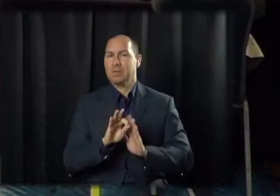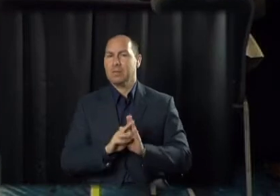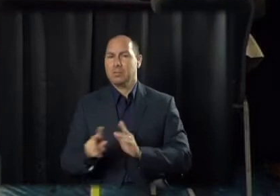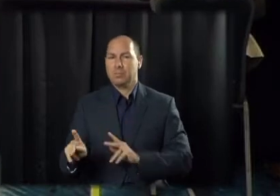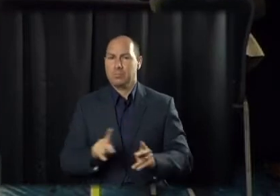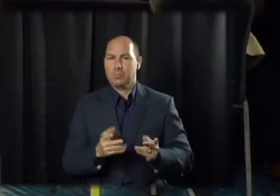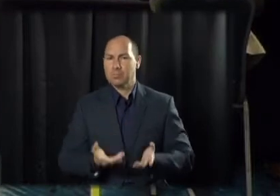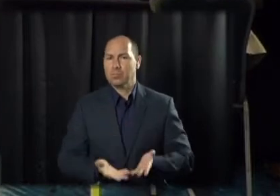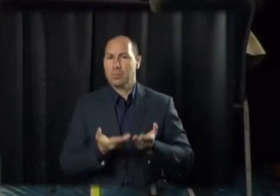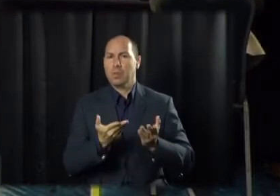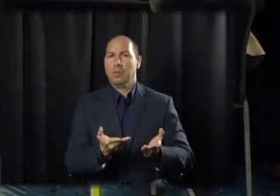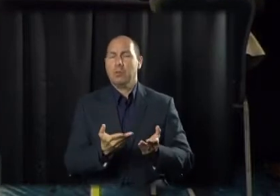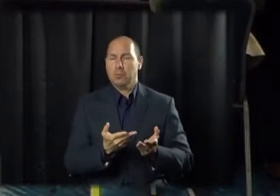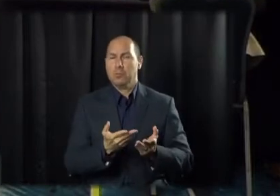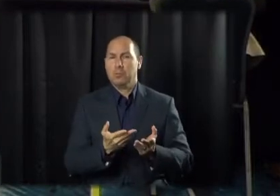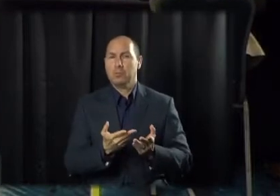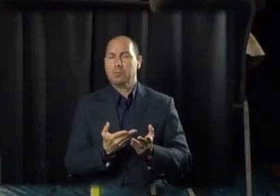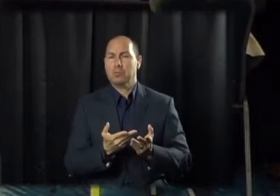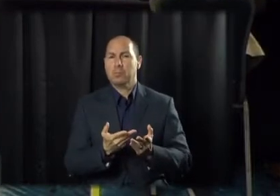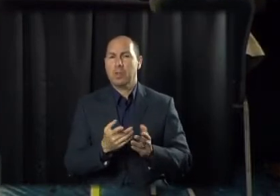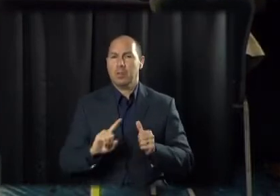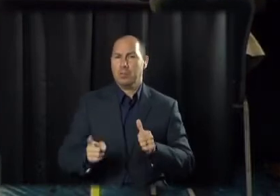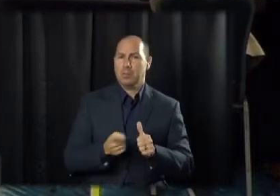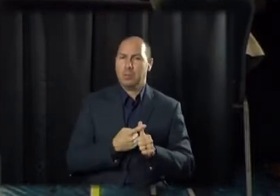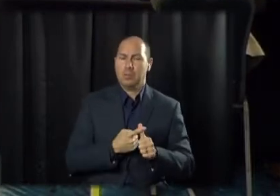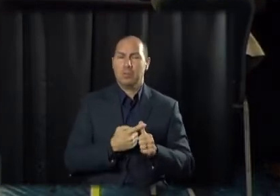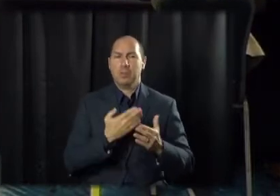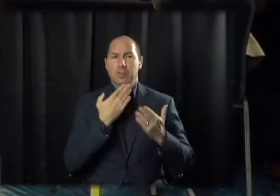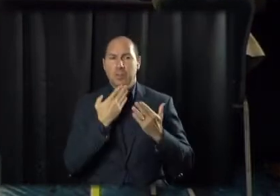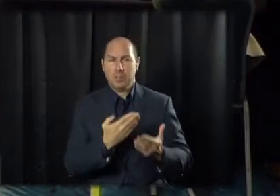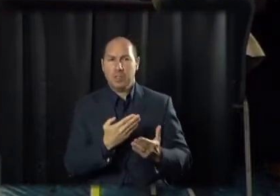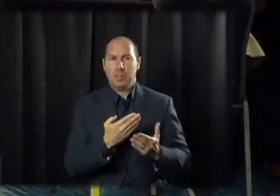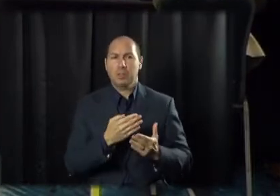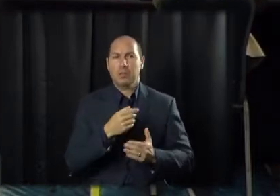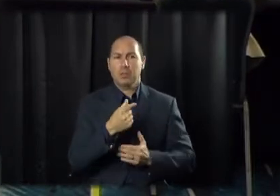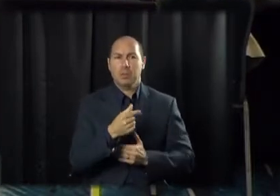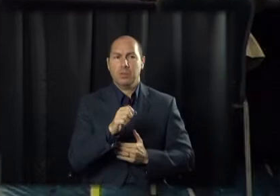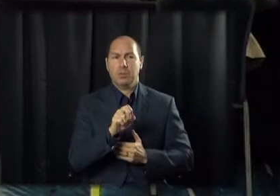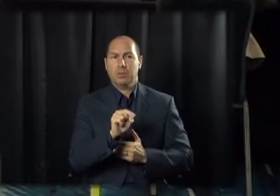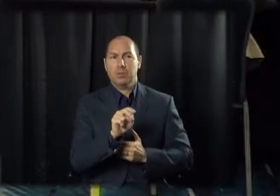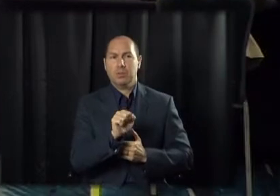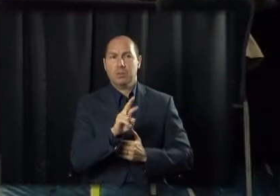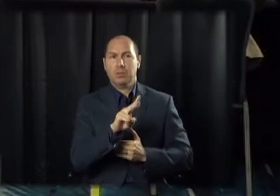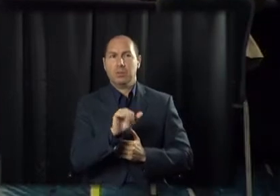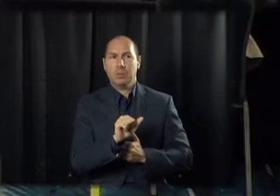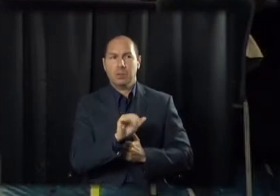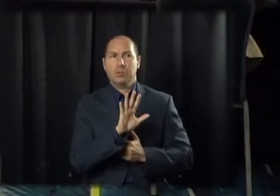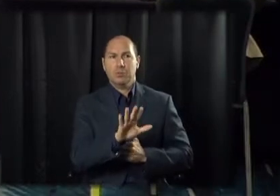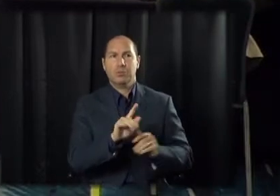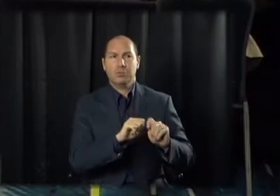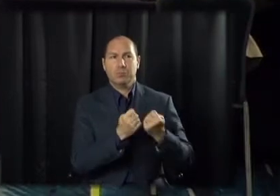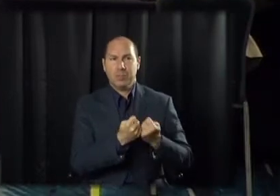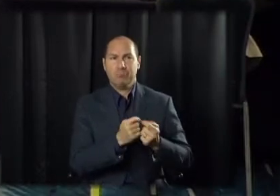proposed, I should say, first, thank you, Ginorli and the board staff for your work.